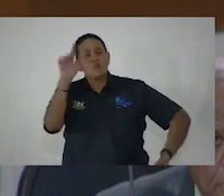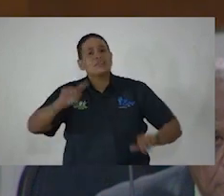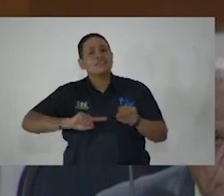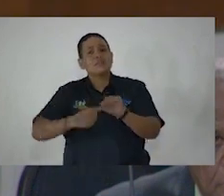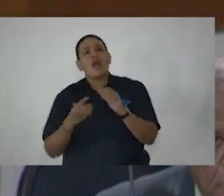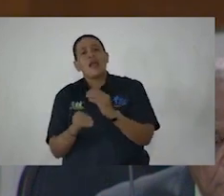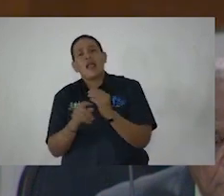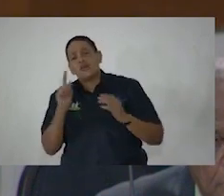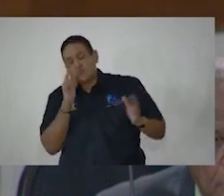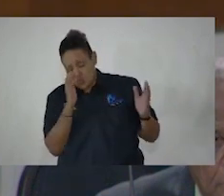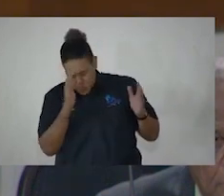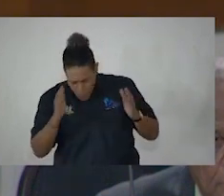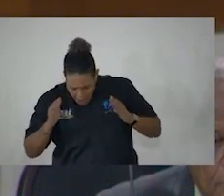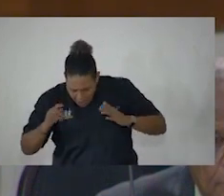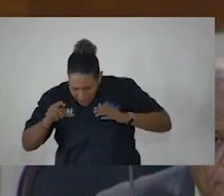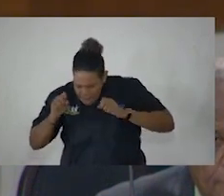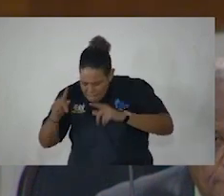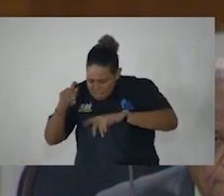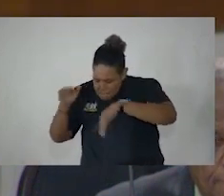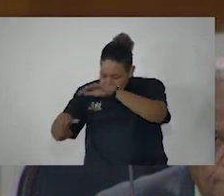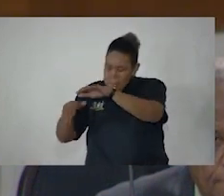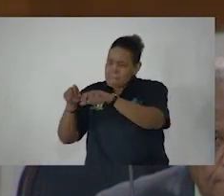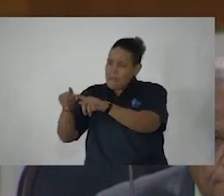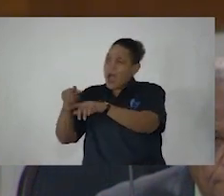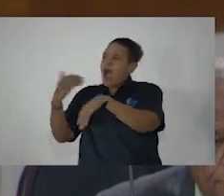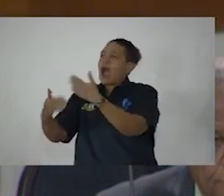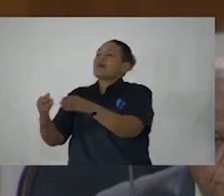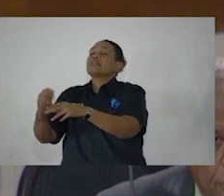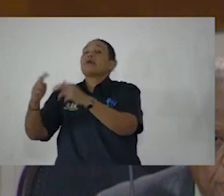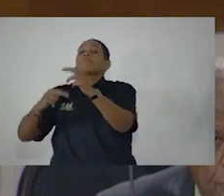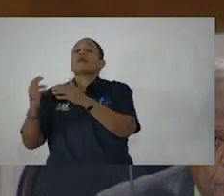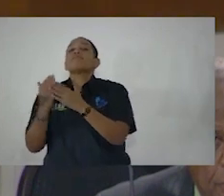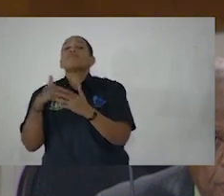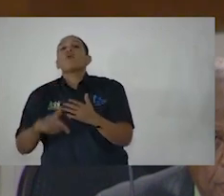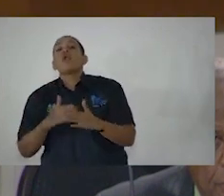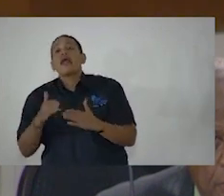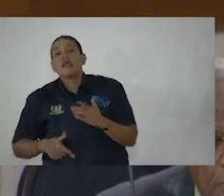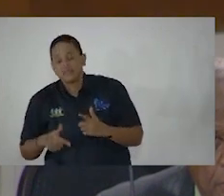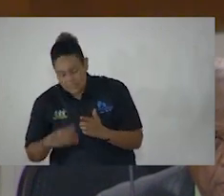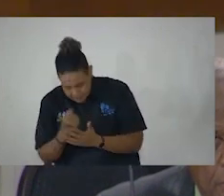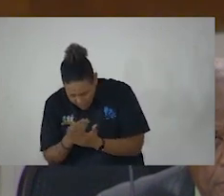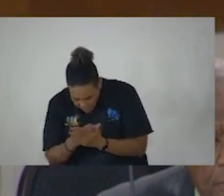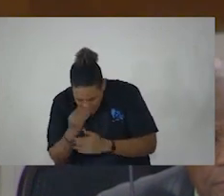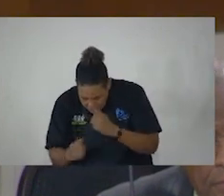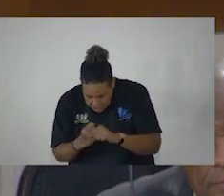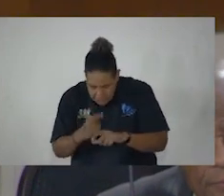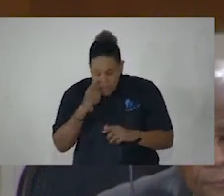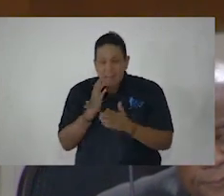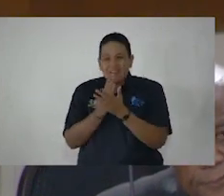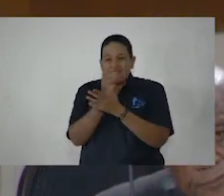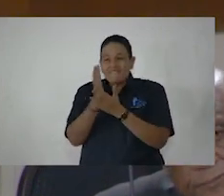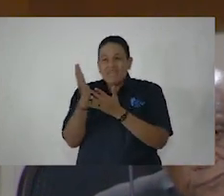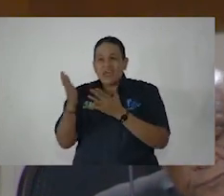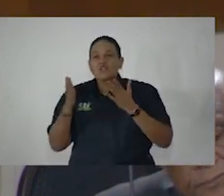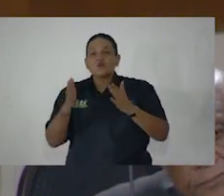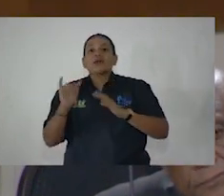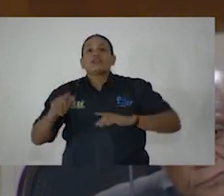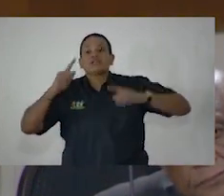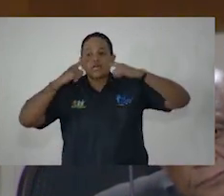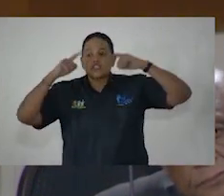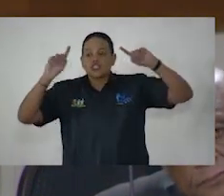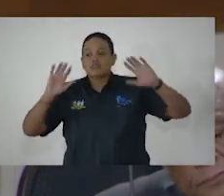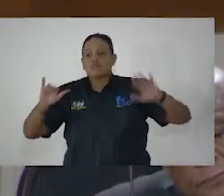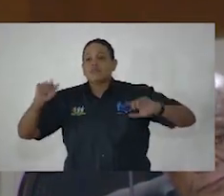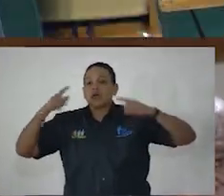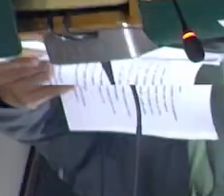begin to move back into that building before the end of this year, Mr. Speaker, in a phased way. And that's an achievement, that's